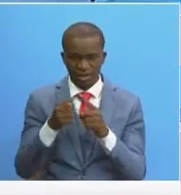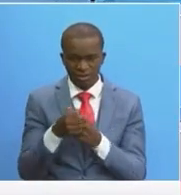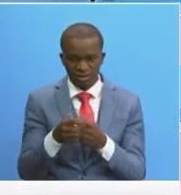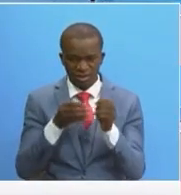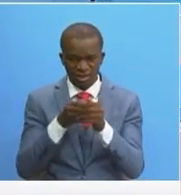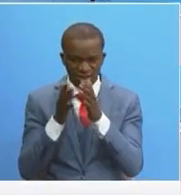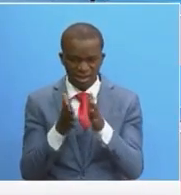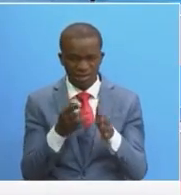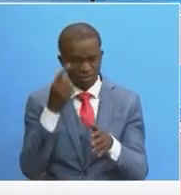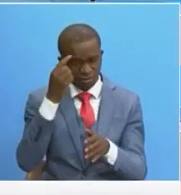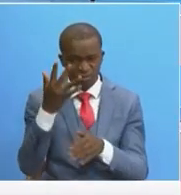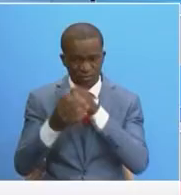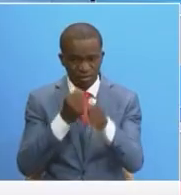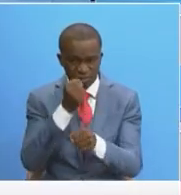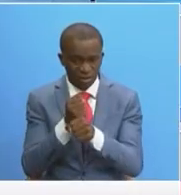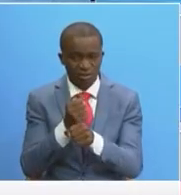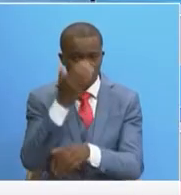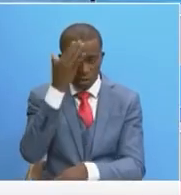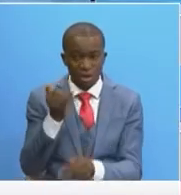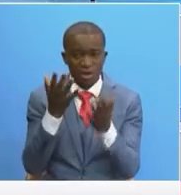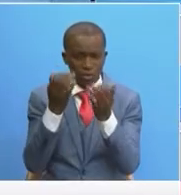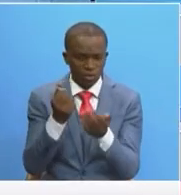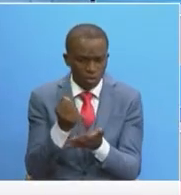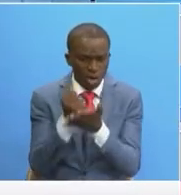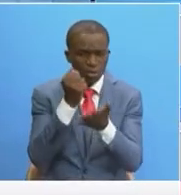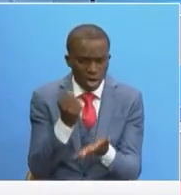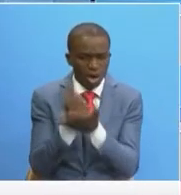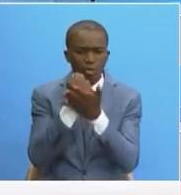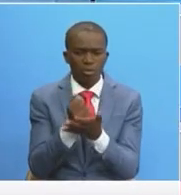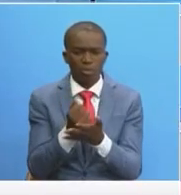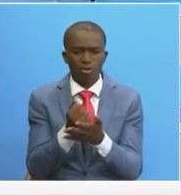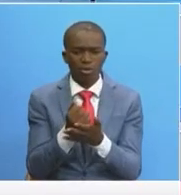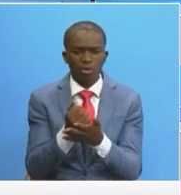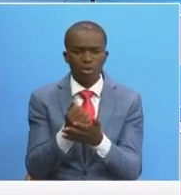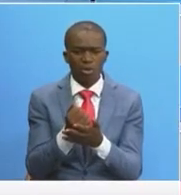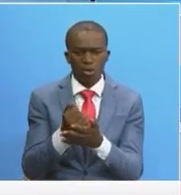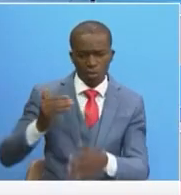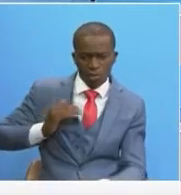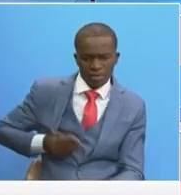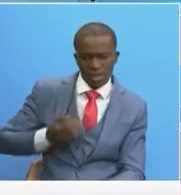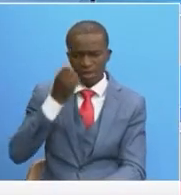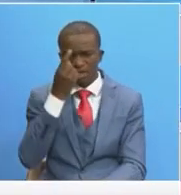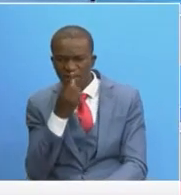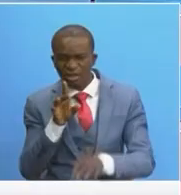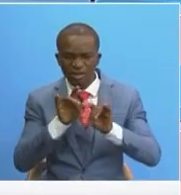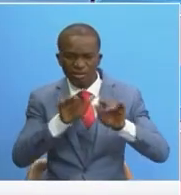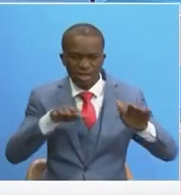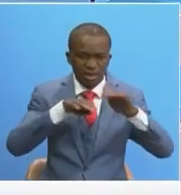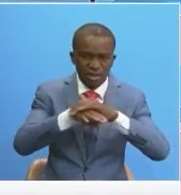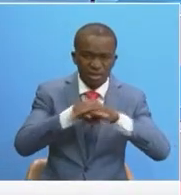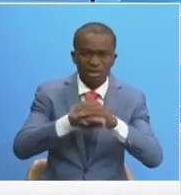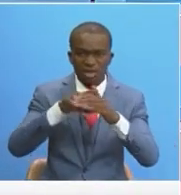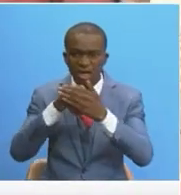5 years in an effort to help women understand the processes involved in land ownership. Jubilee Zulu has more in the